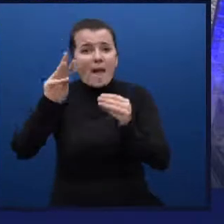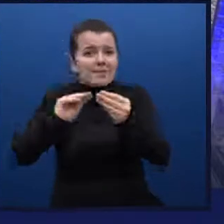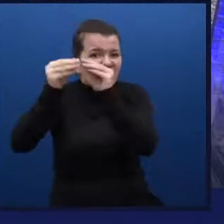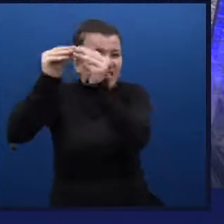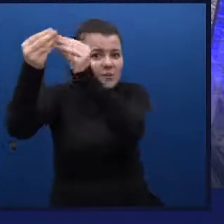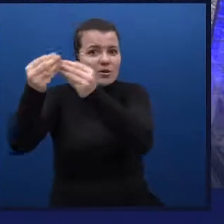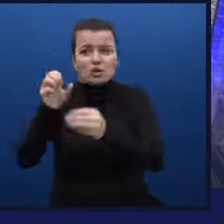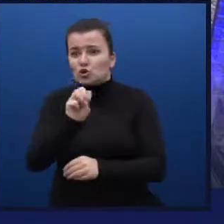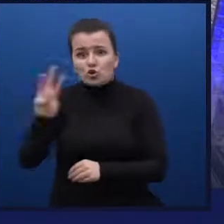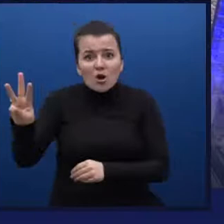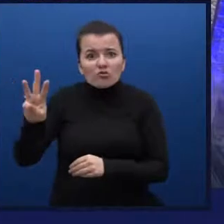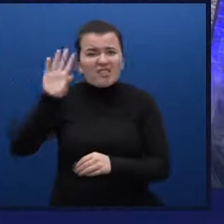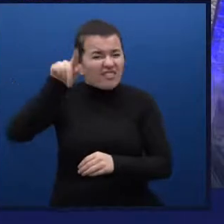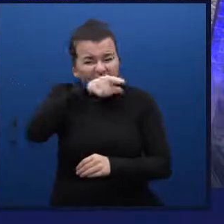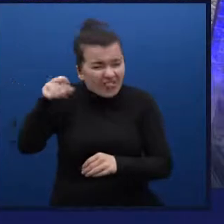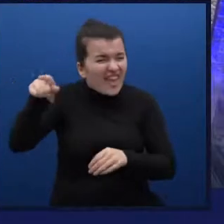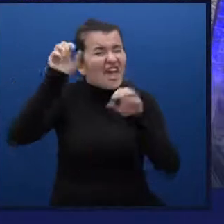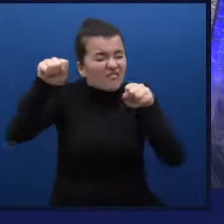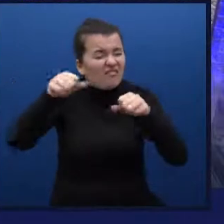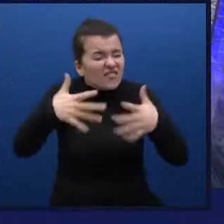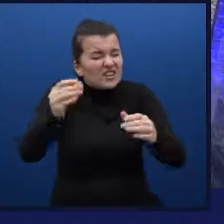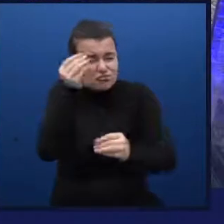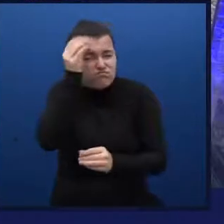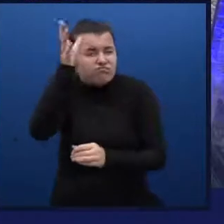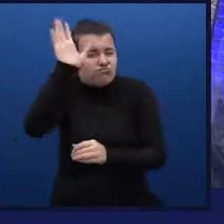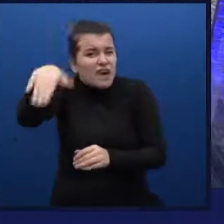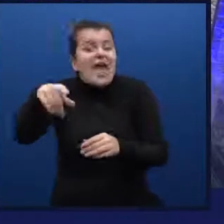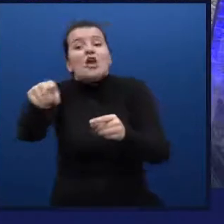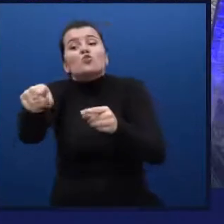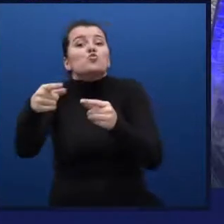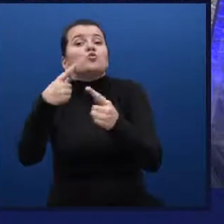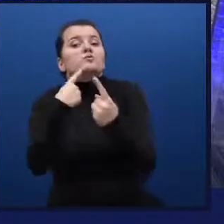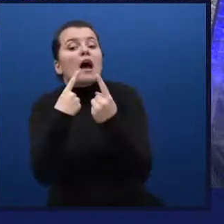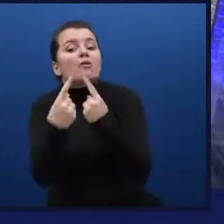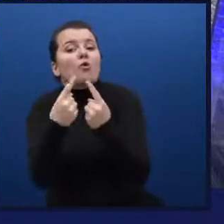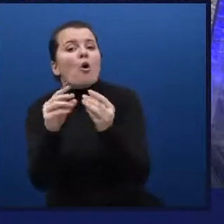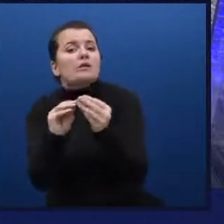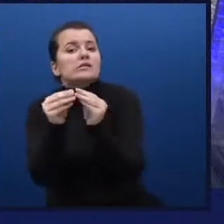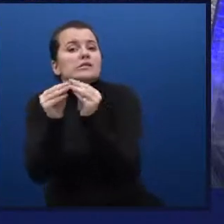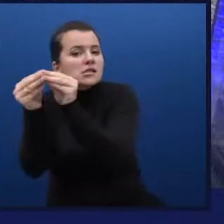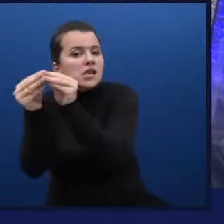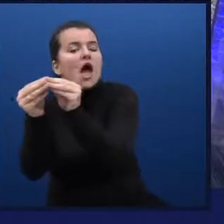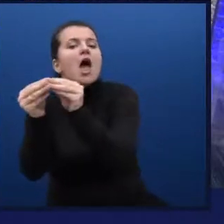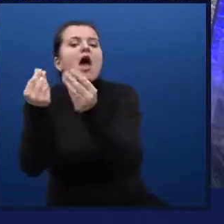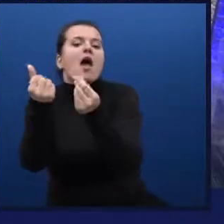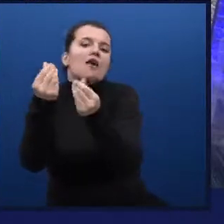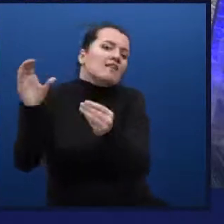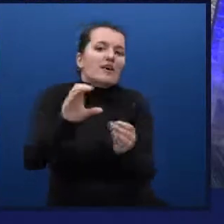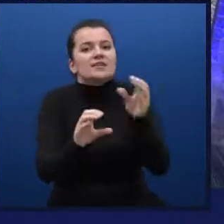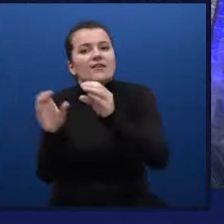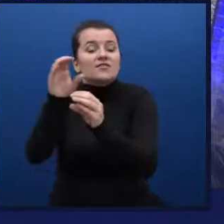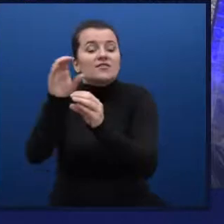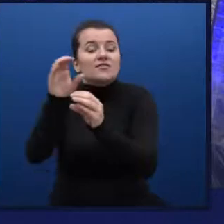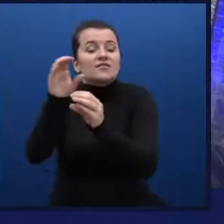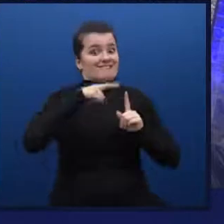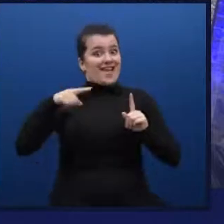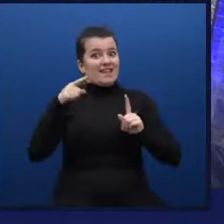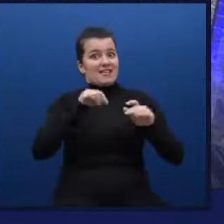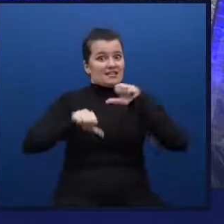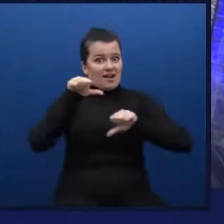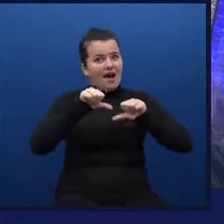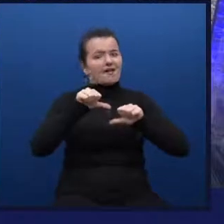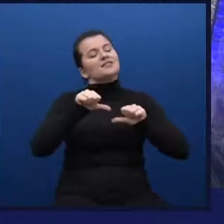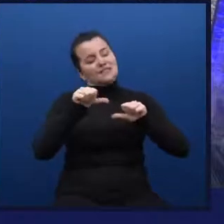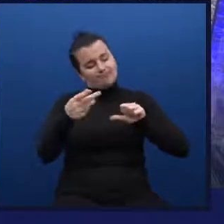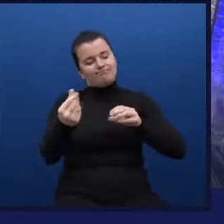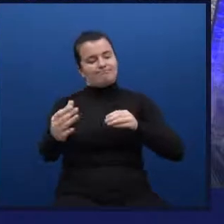can do quite a bit to get you going. And then, you know, as you invest and as you find the data scientists to help you finish the deal, the